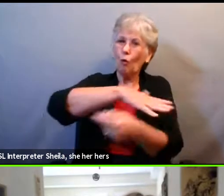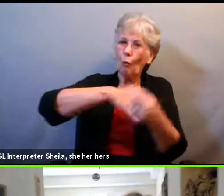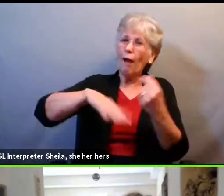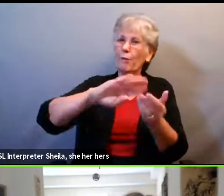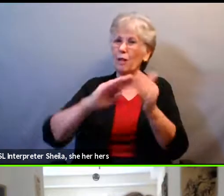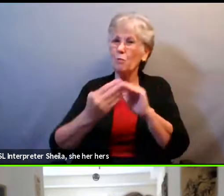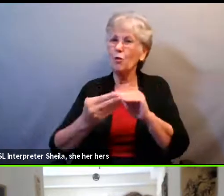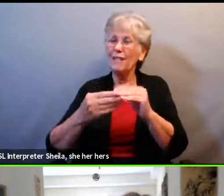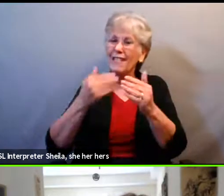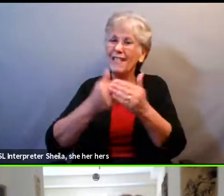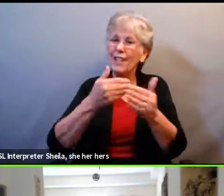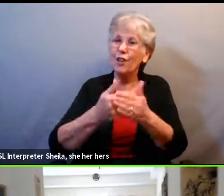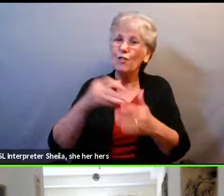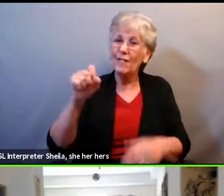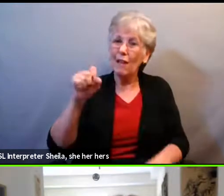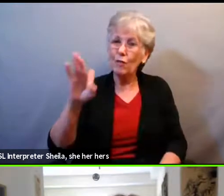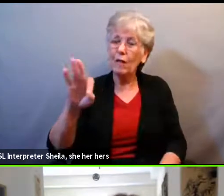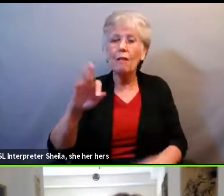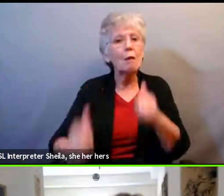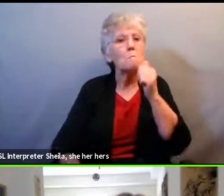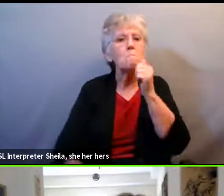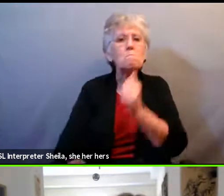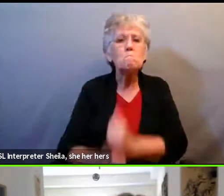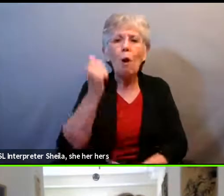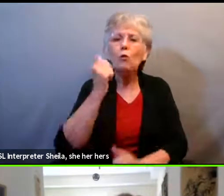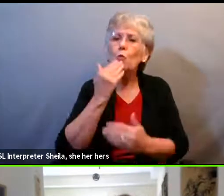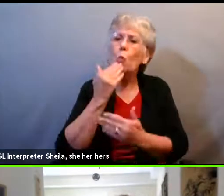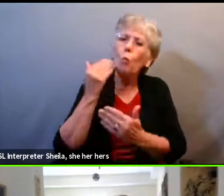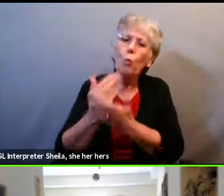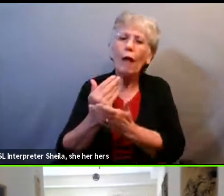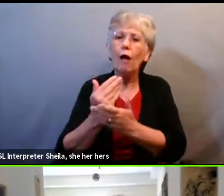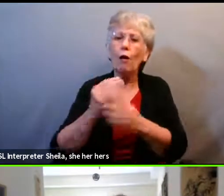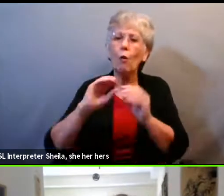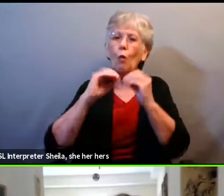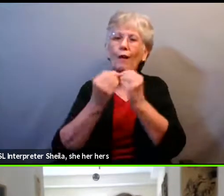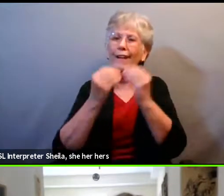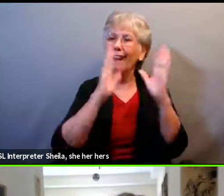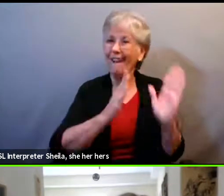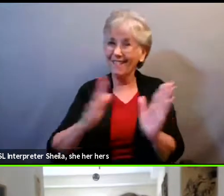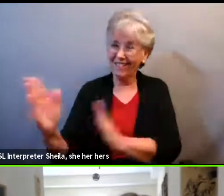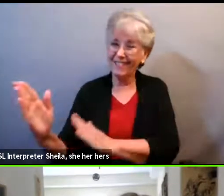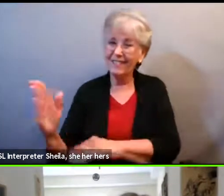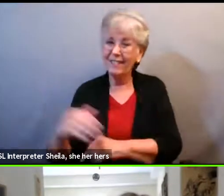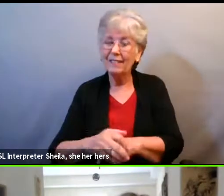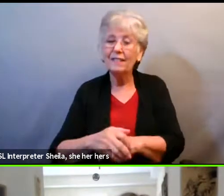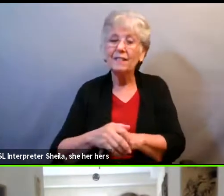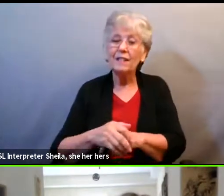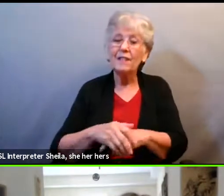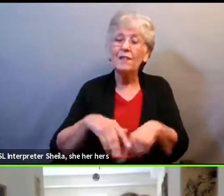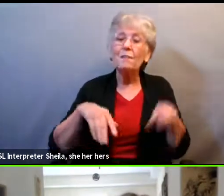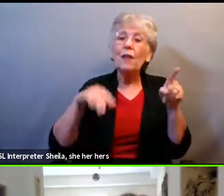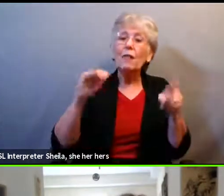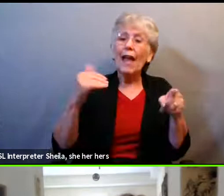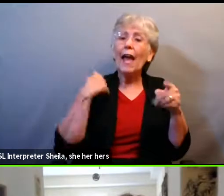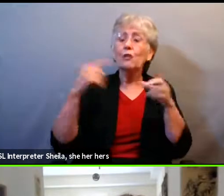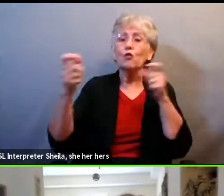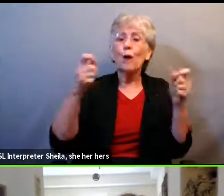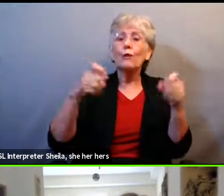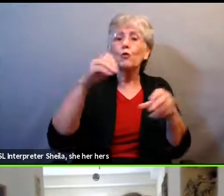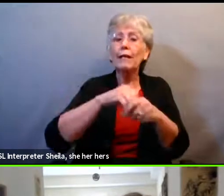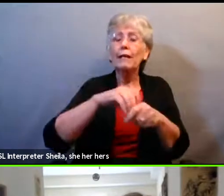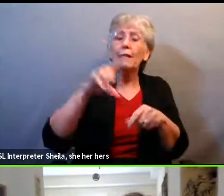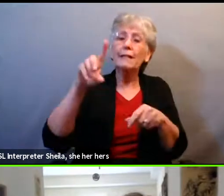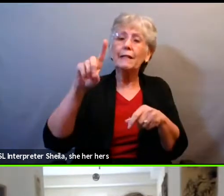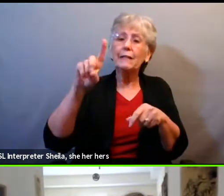was really the most well organized. Ed Roberts had been the director of the Department of Rehabilitation,